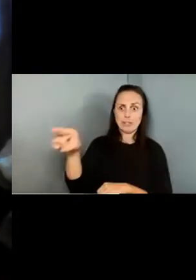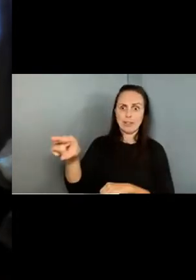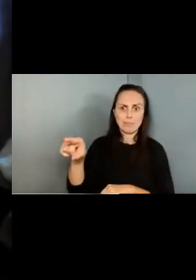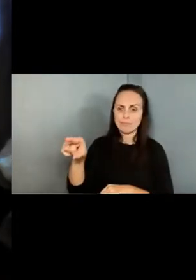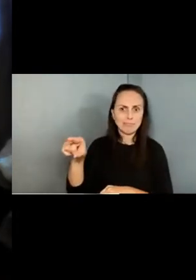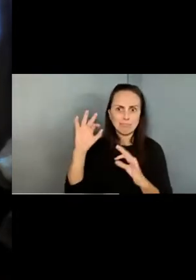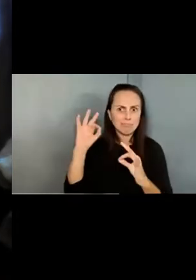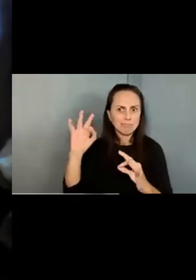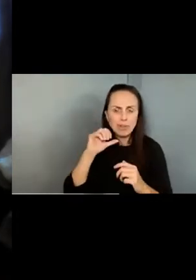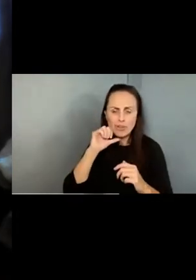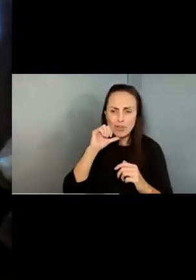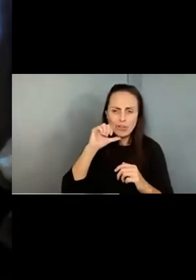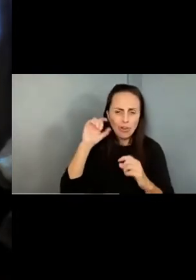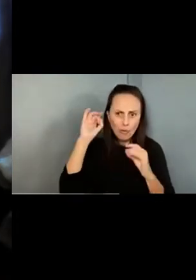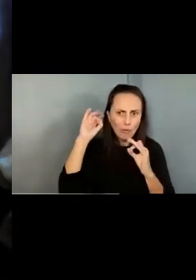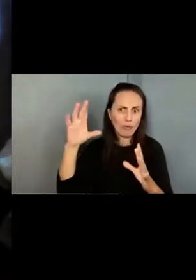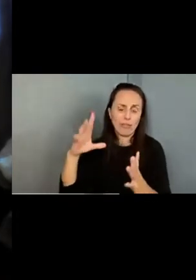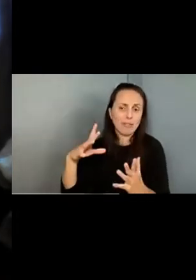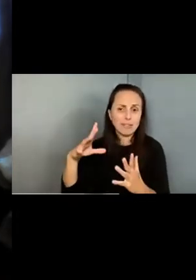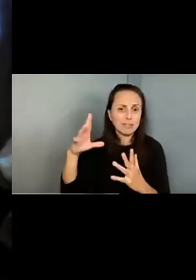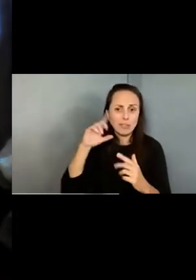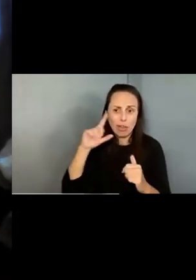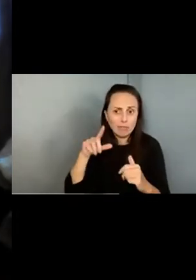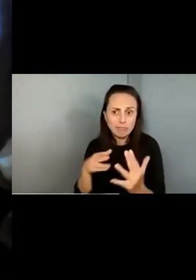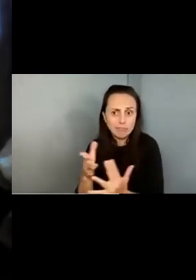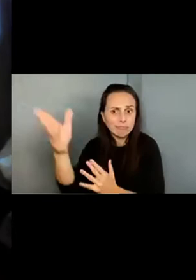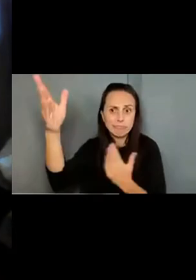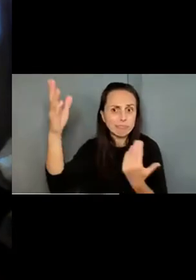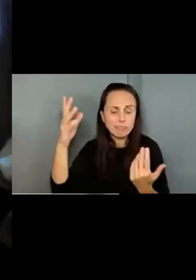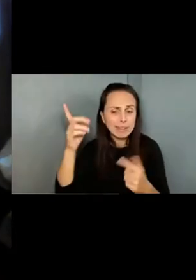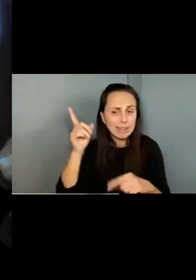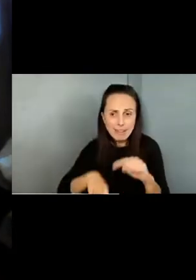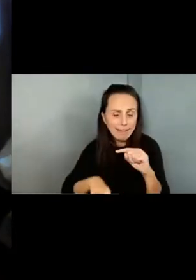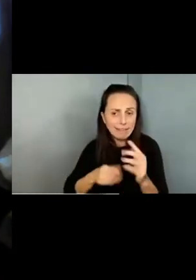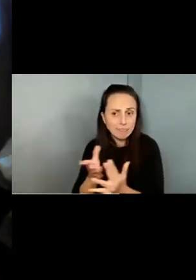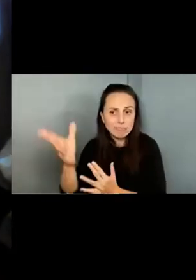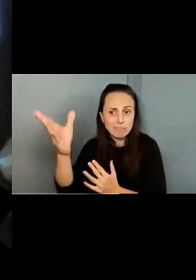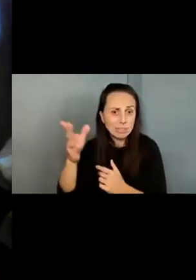pipeline, it's a pipe dream. And that's it for me.